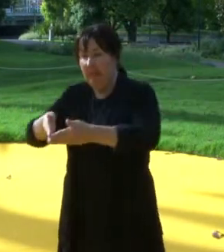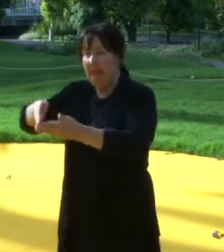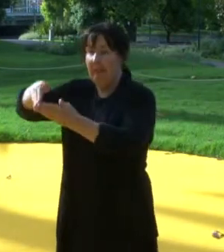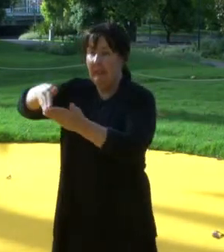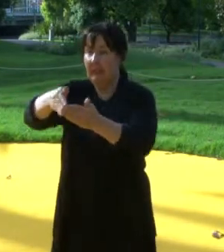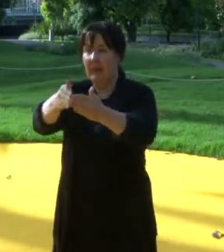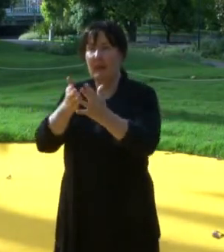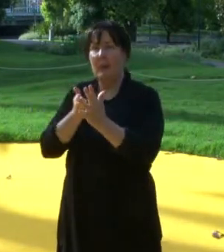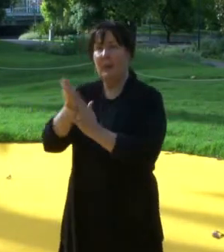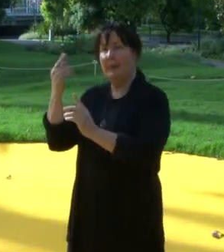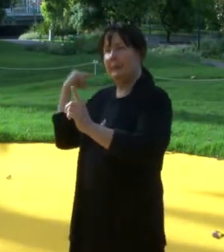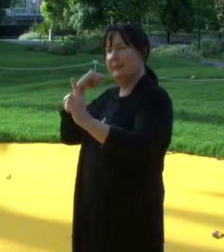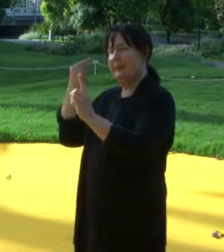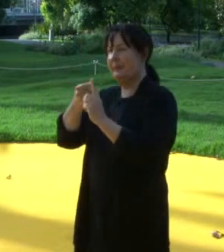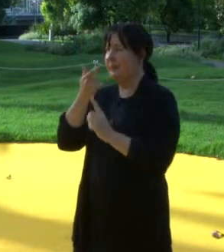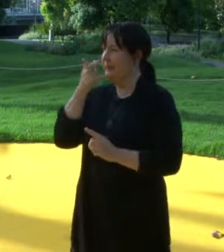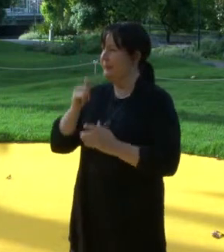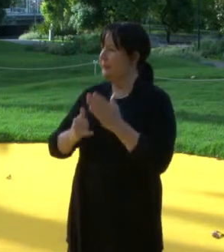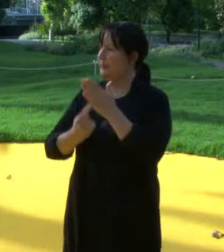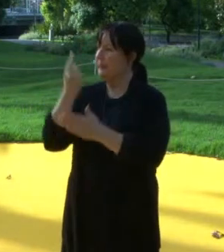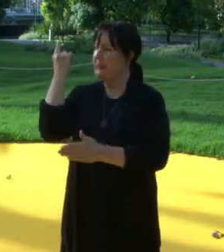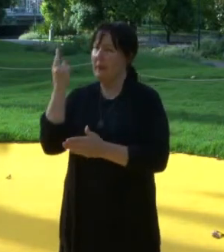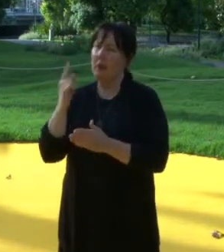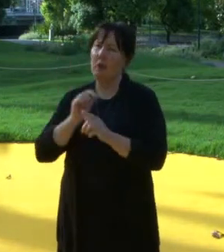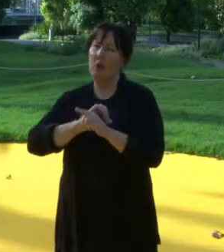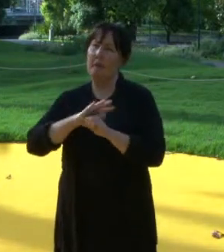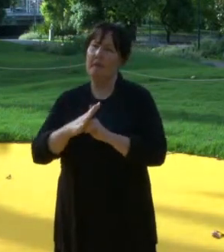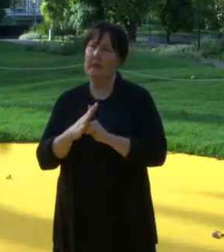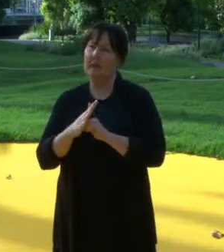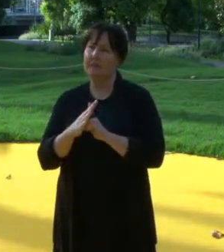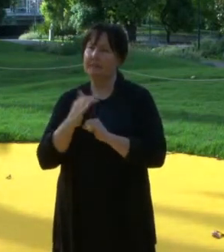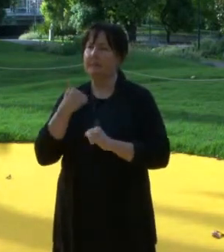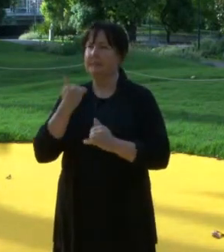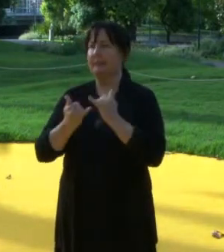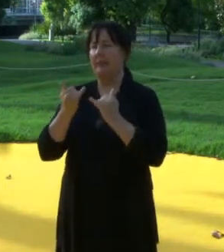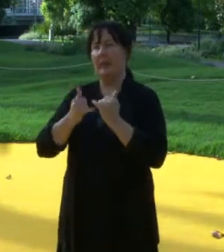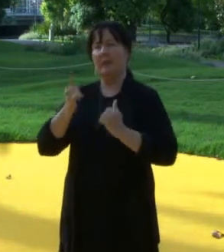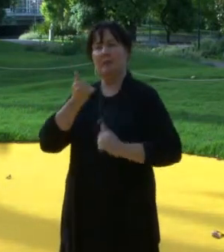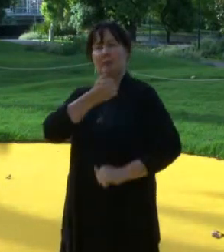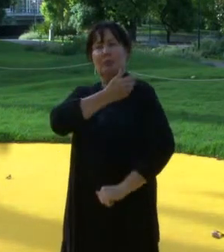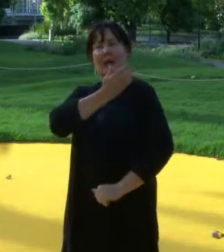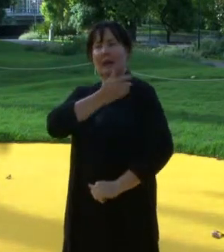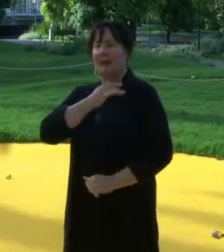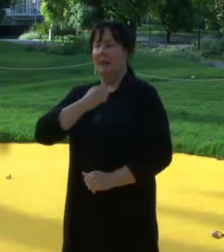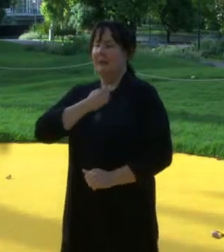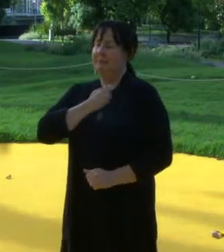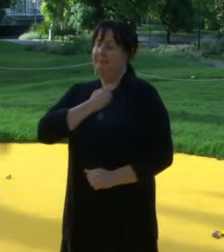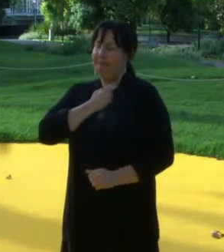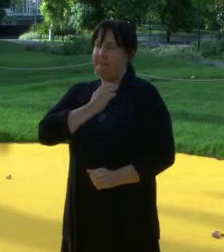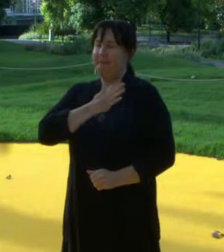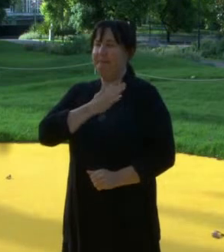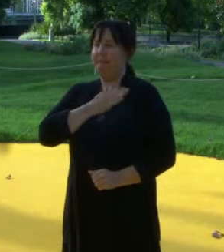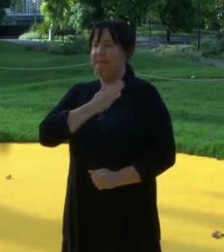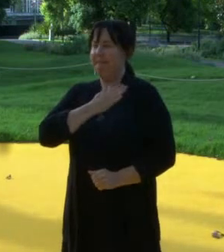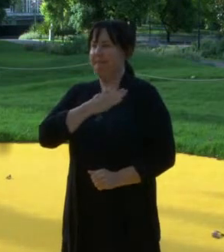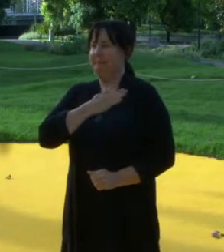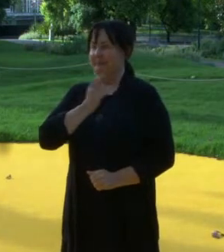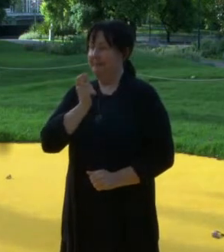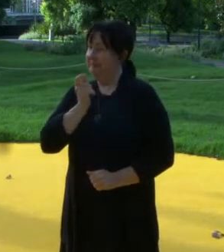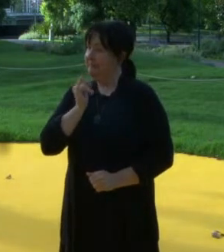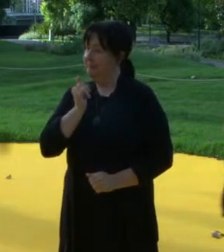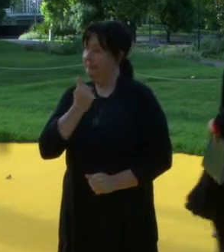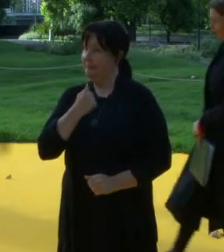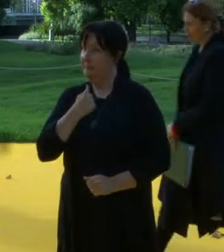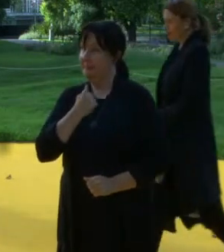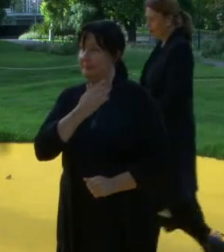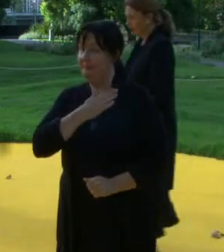of COVID. I'm incredibly proud, and I'm probably going to get choked up, to say that not only